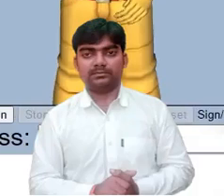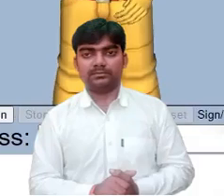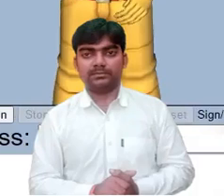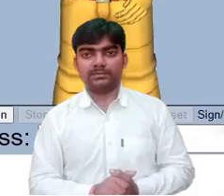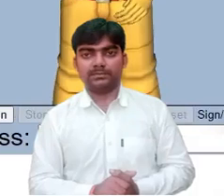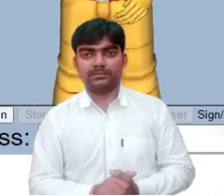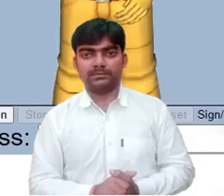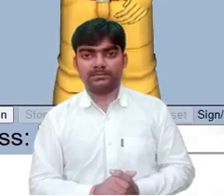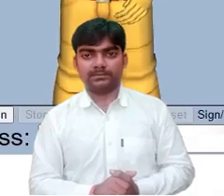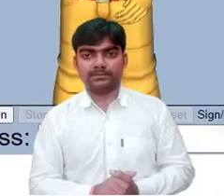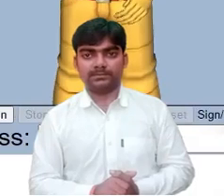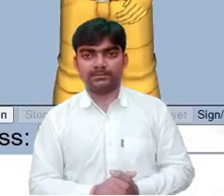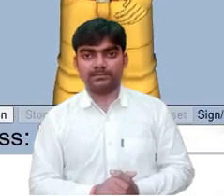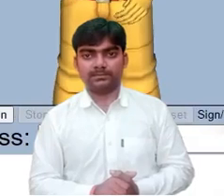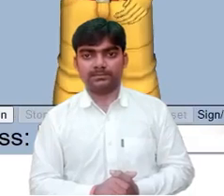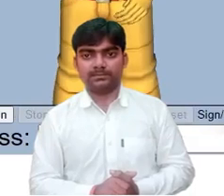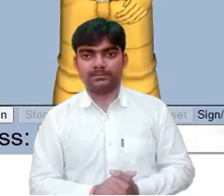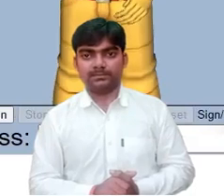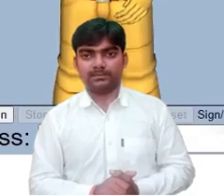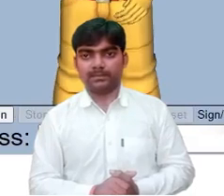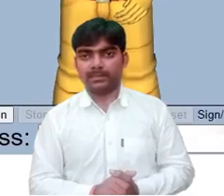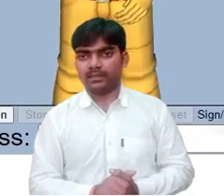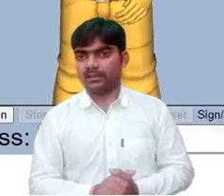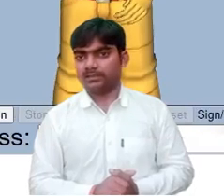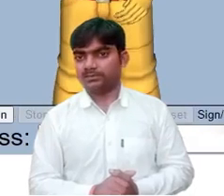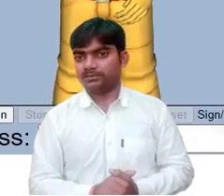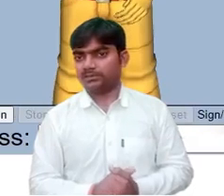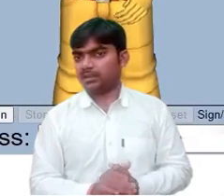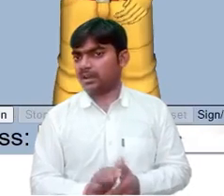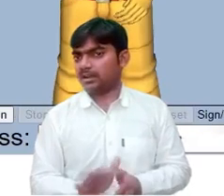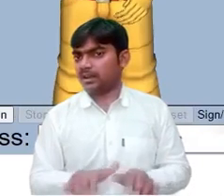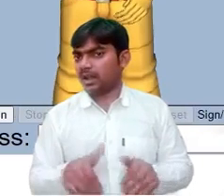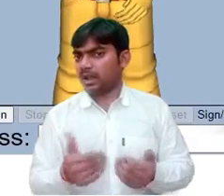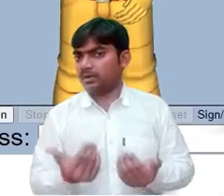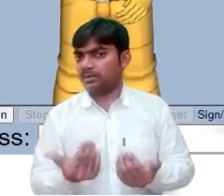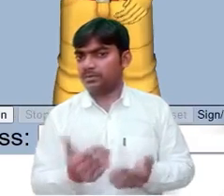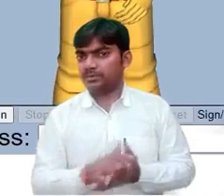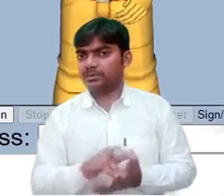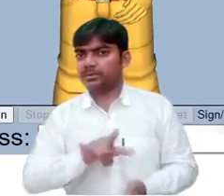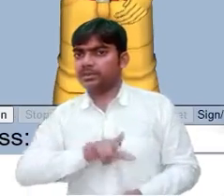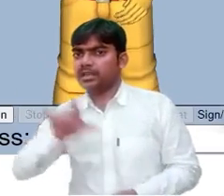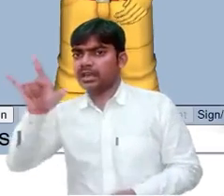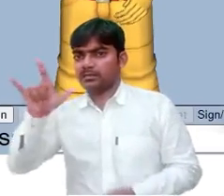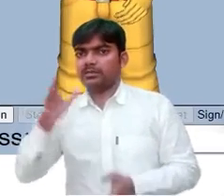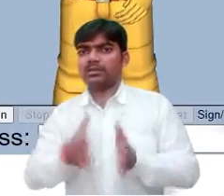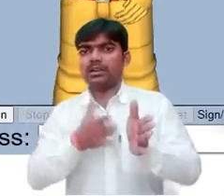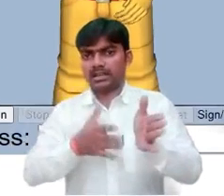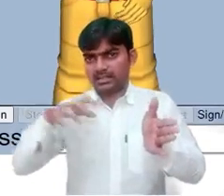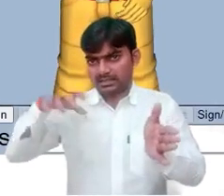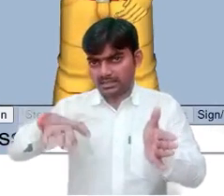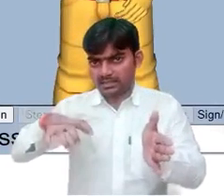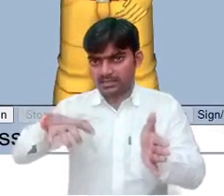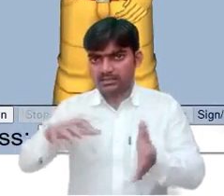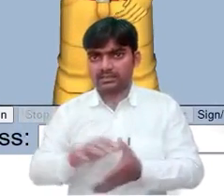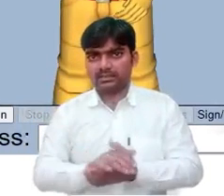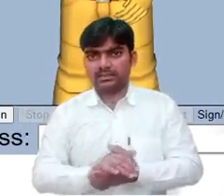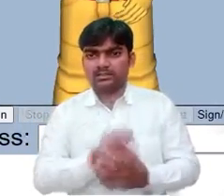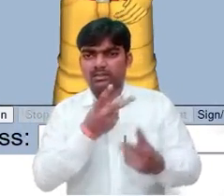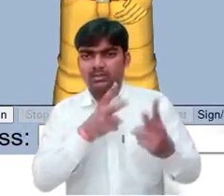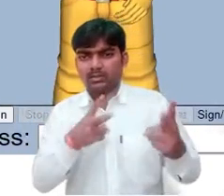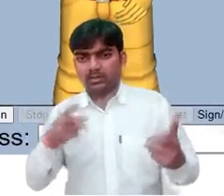the announcements which are played at the railway stations and airports. A lot of time was consumed for collecting